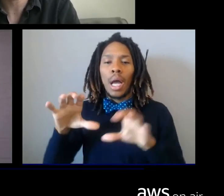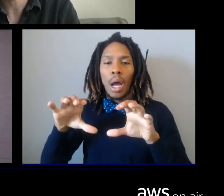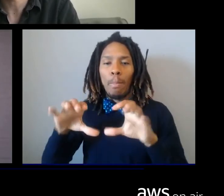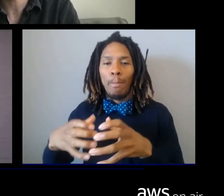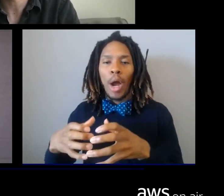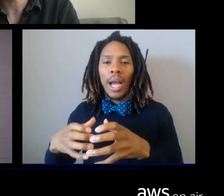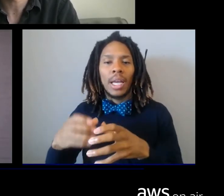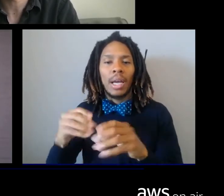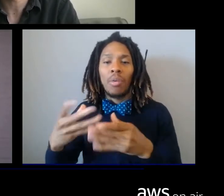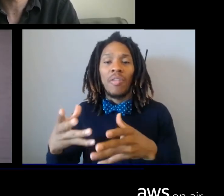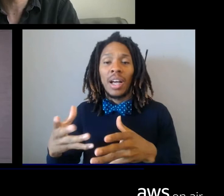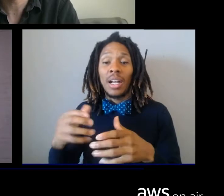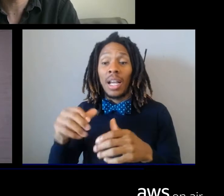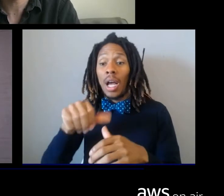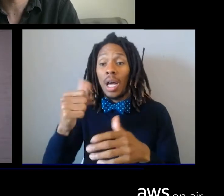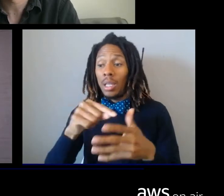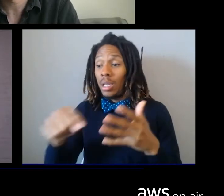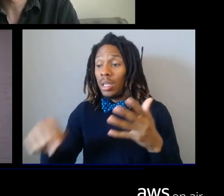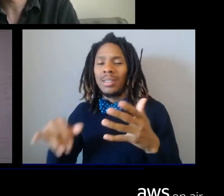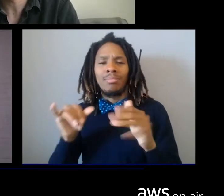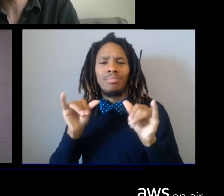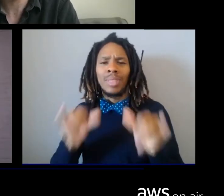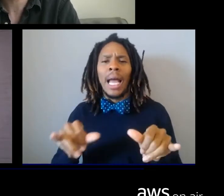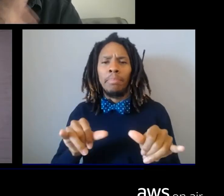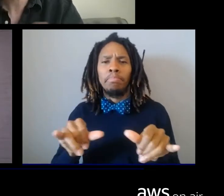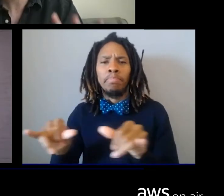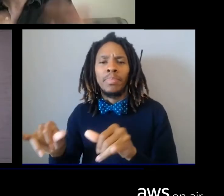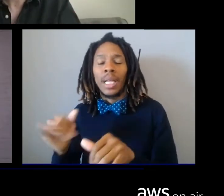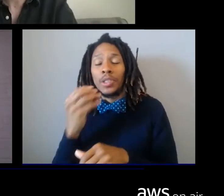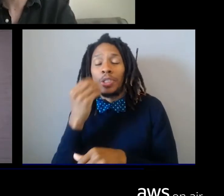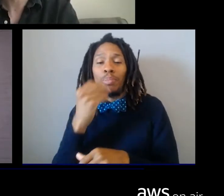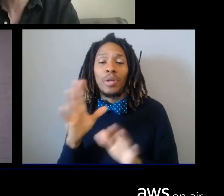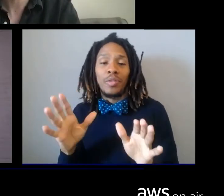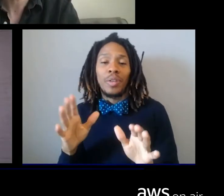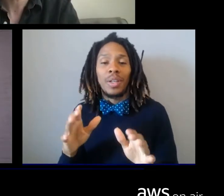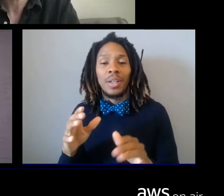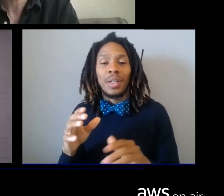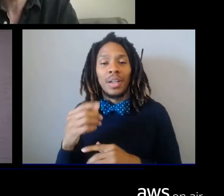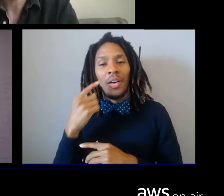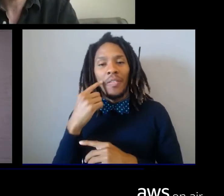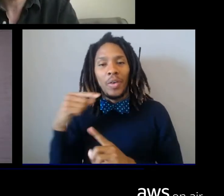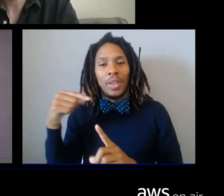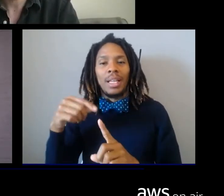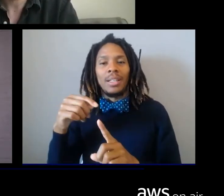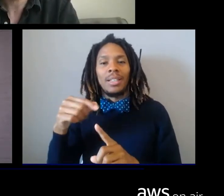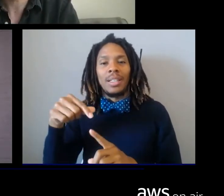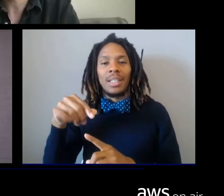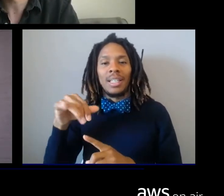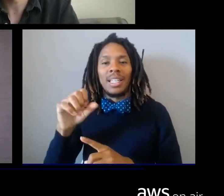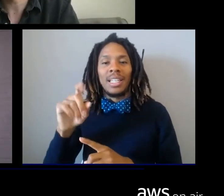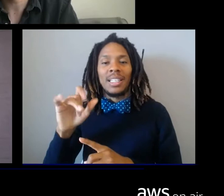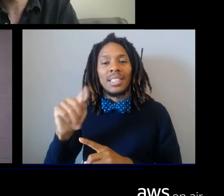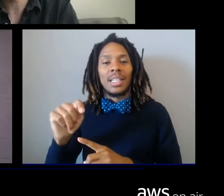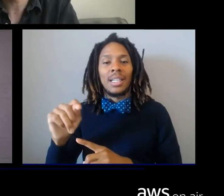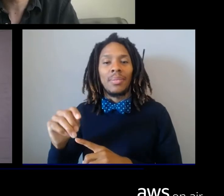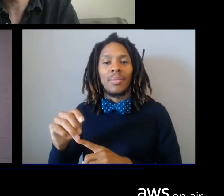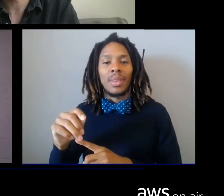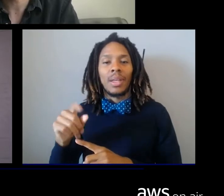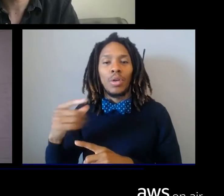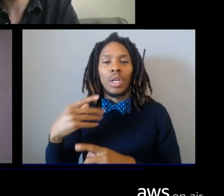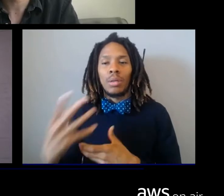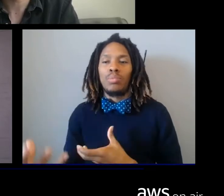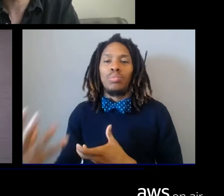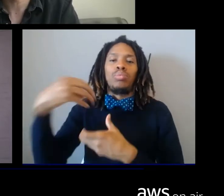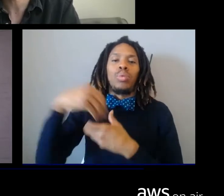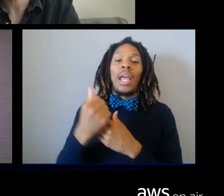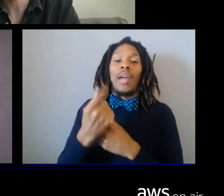the same. So that's the beauty of, I think, agnosticity. So you can bring everyone on the same plate, and I think